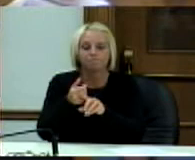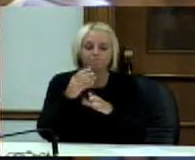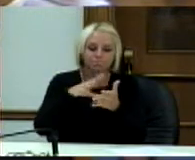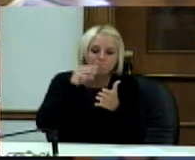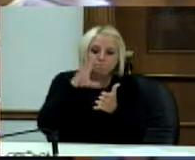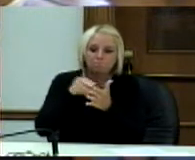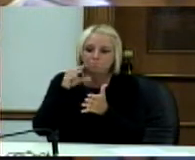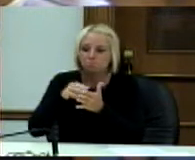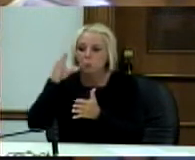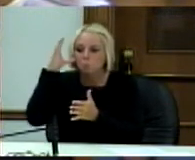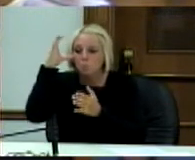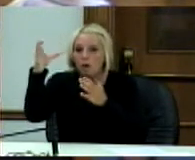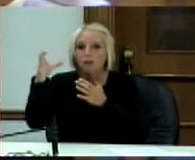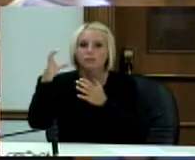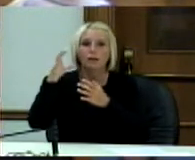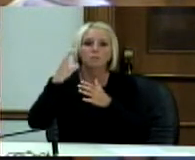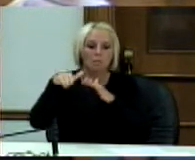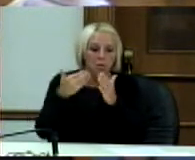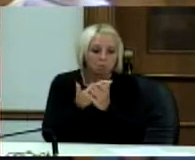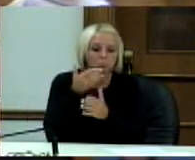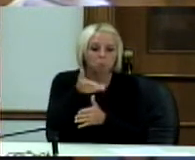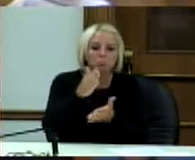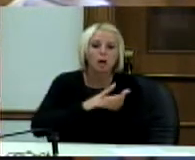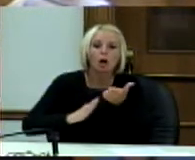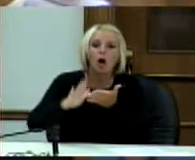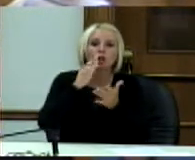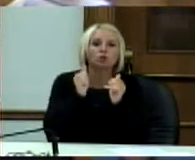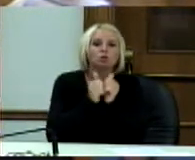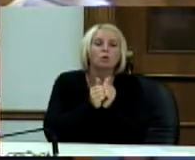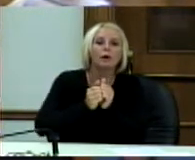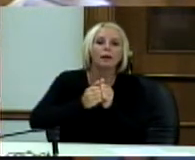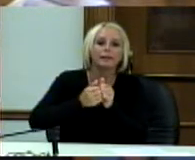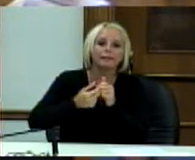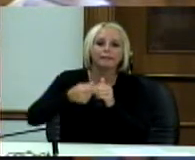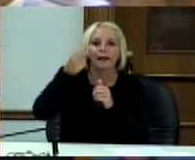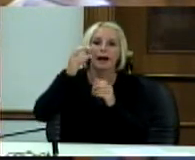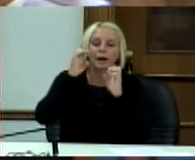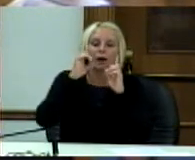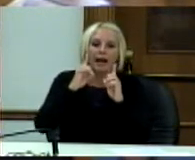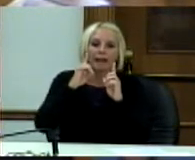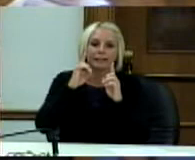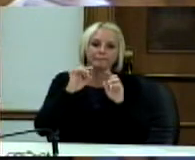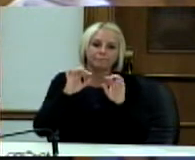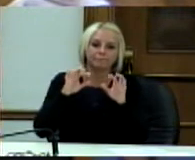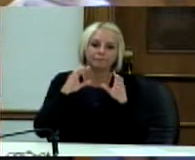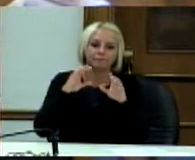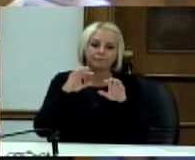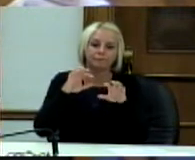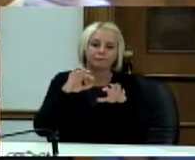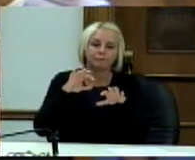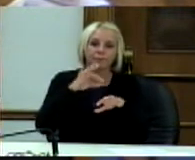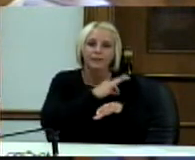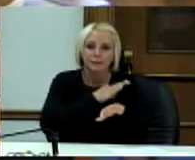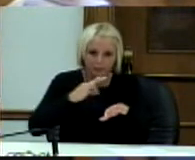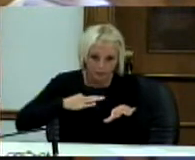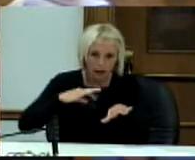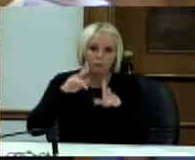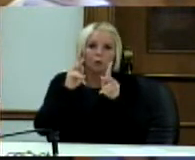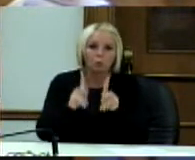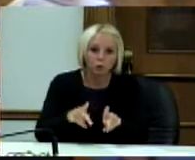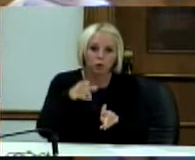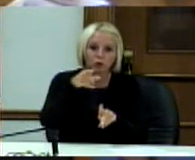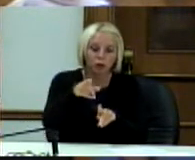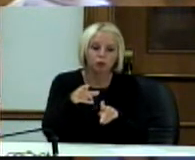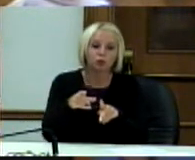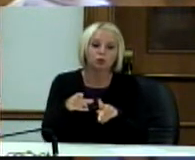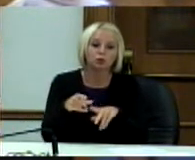some of those concepts, and then they would be at the college with the higher ed faculty person in the classroom, so that certified nursing